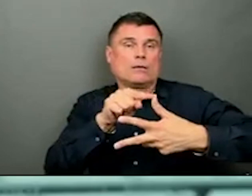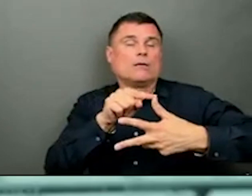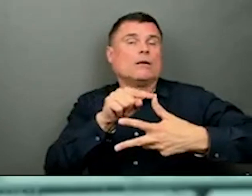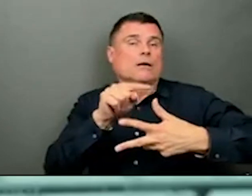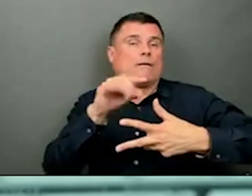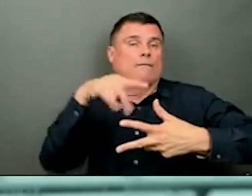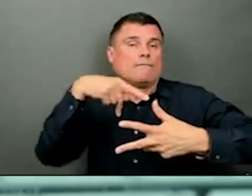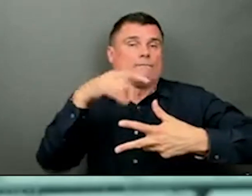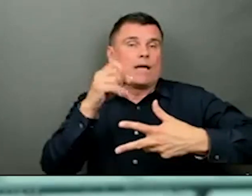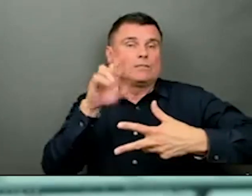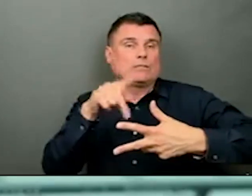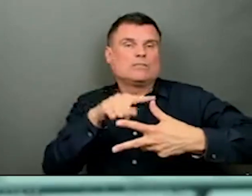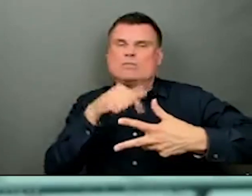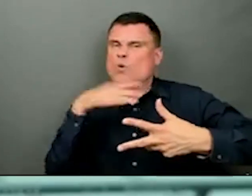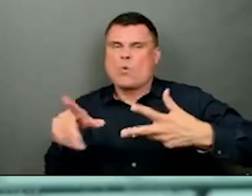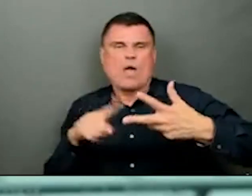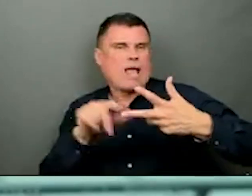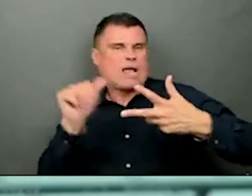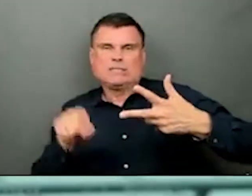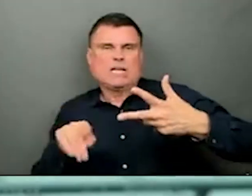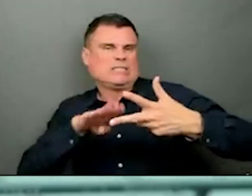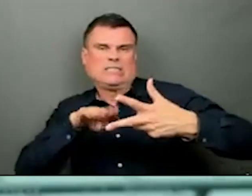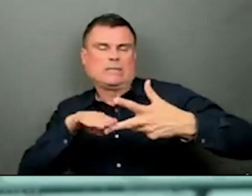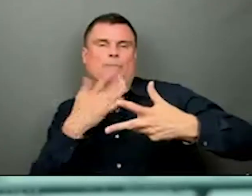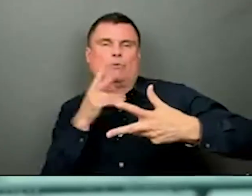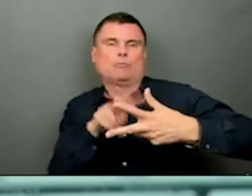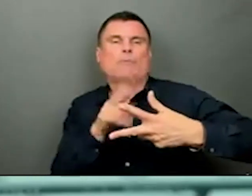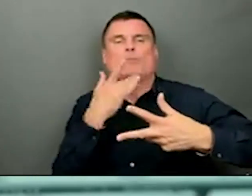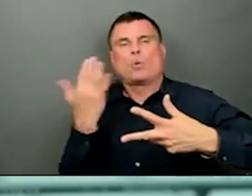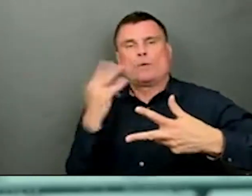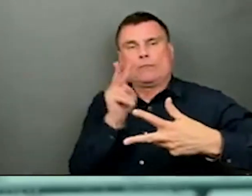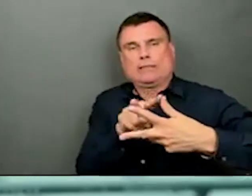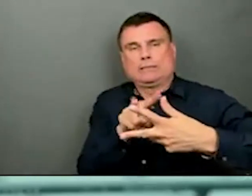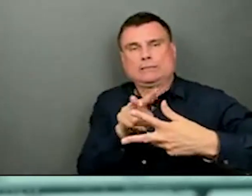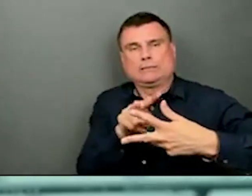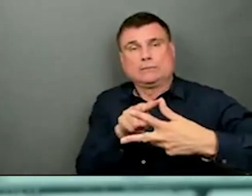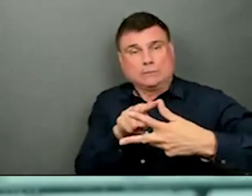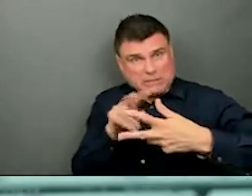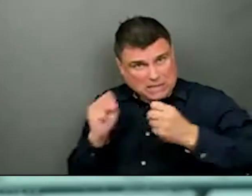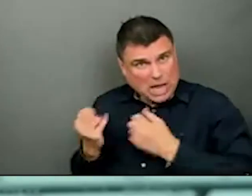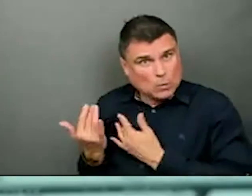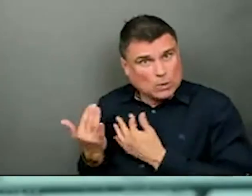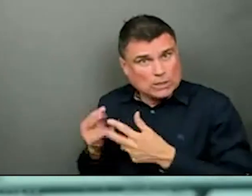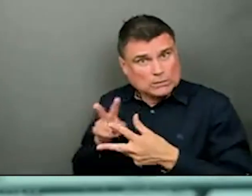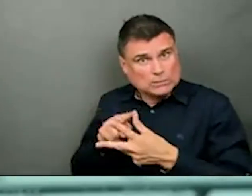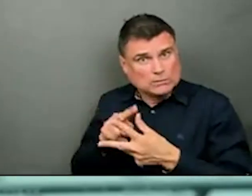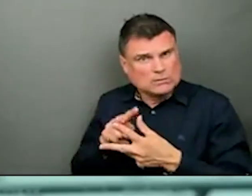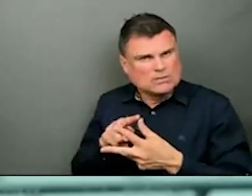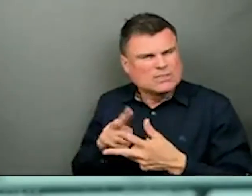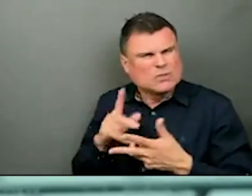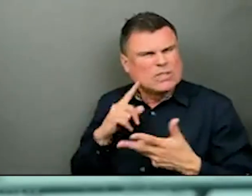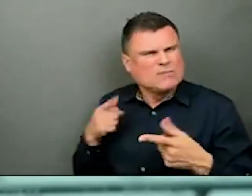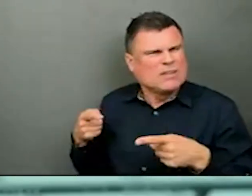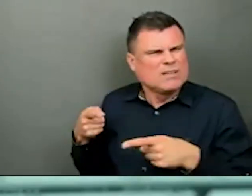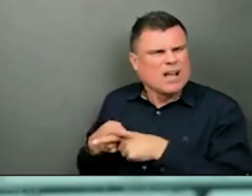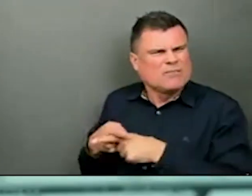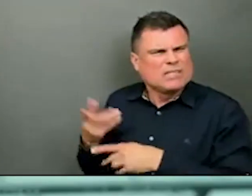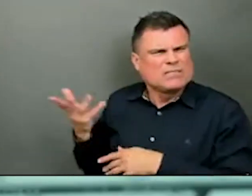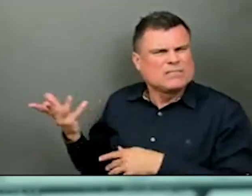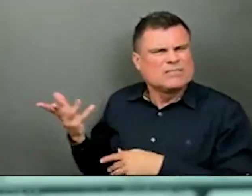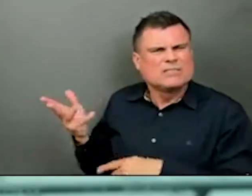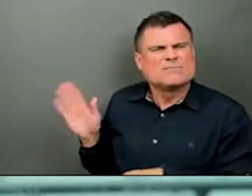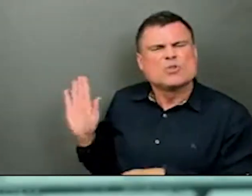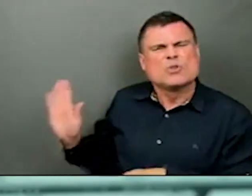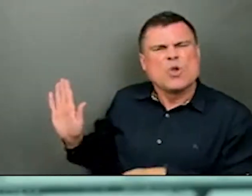we are seeing in this province and in this country, then the best advice that I can give and that we,